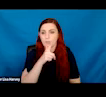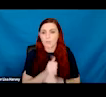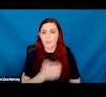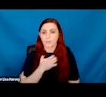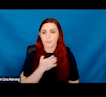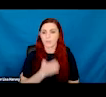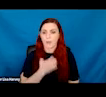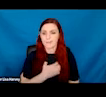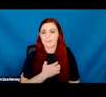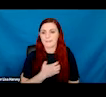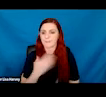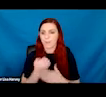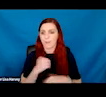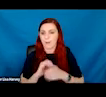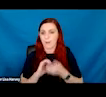colleagues,